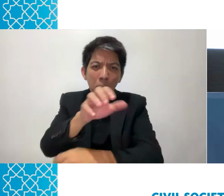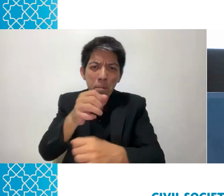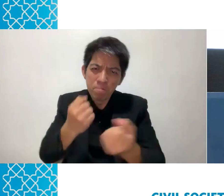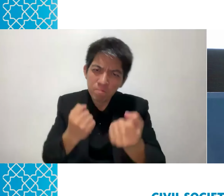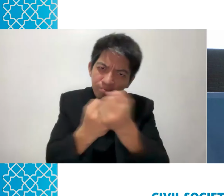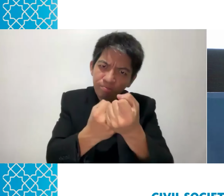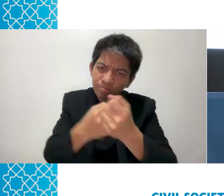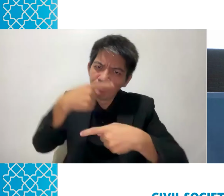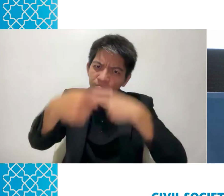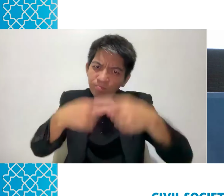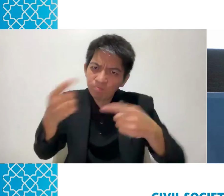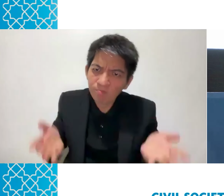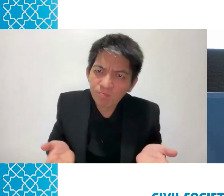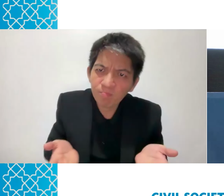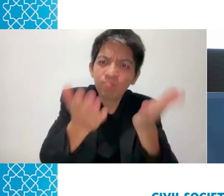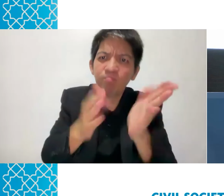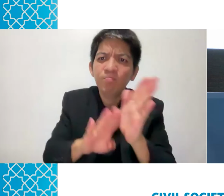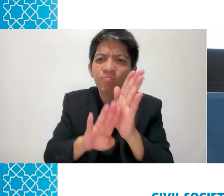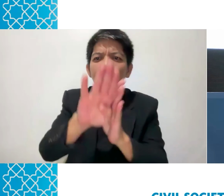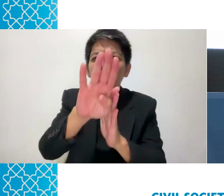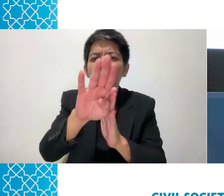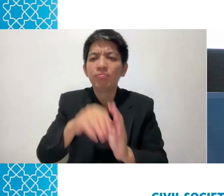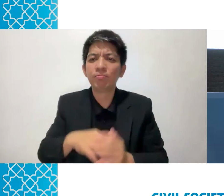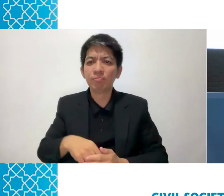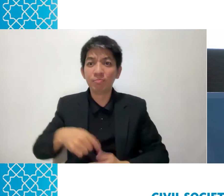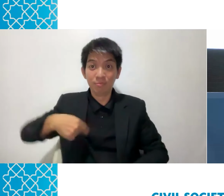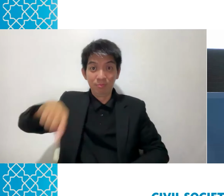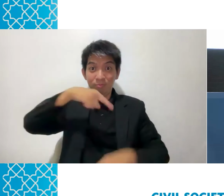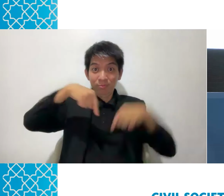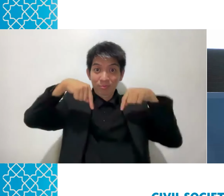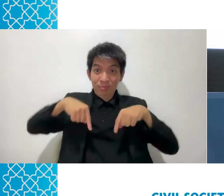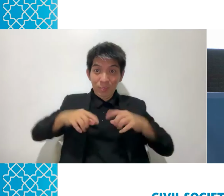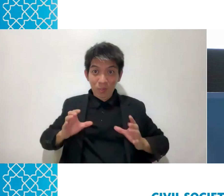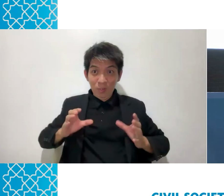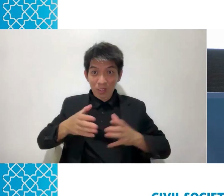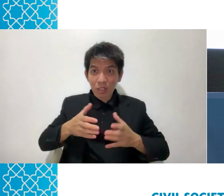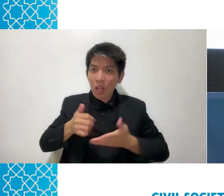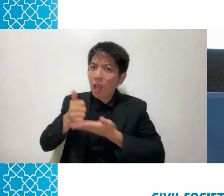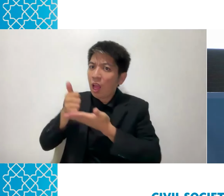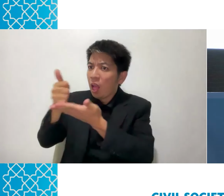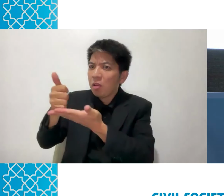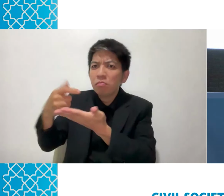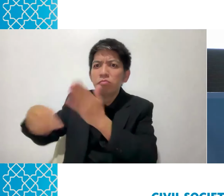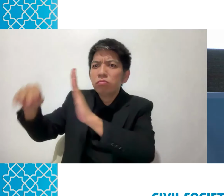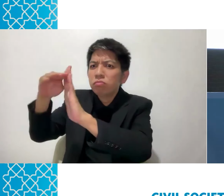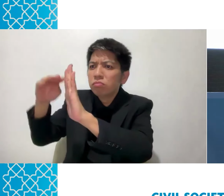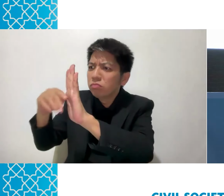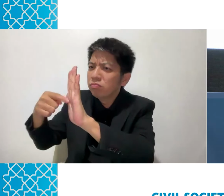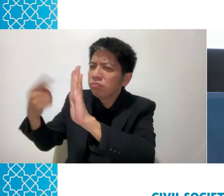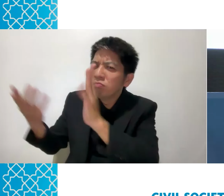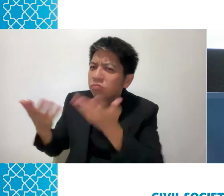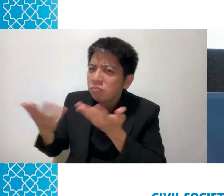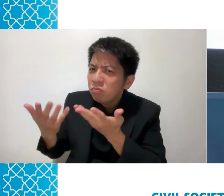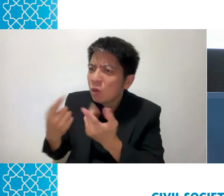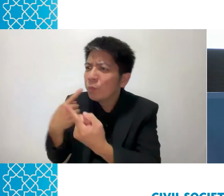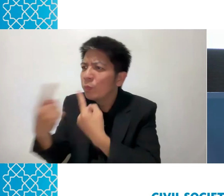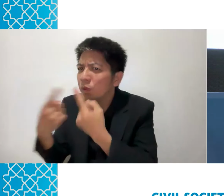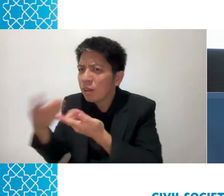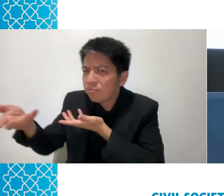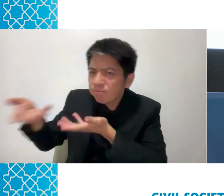We also help a lot with policy dialogue, and in that regard, you know, the